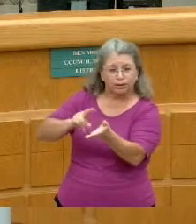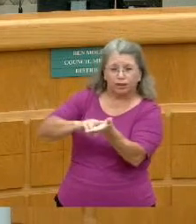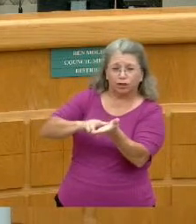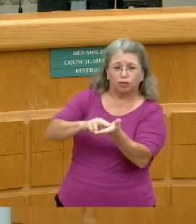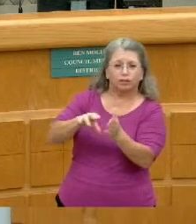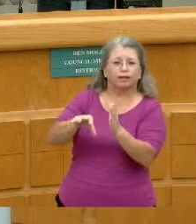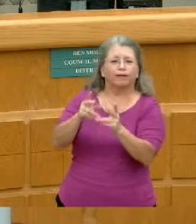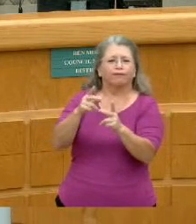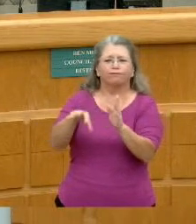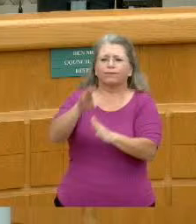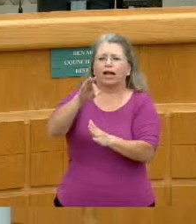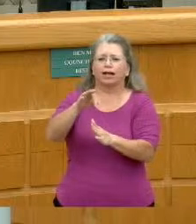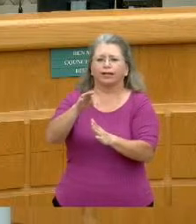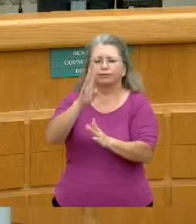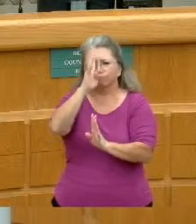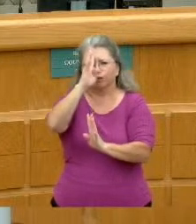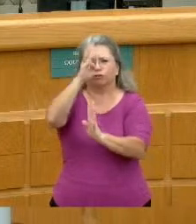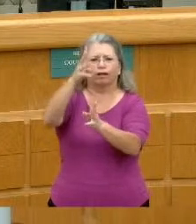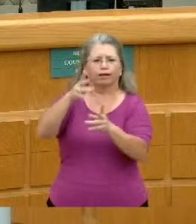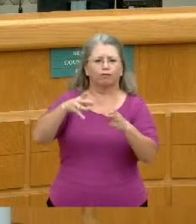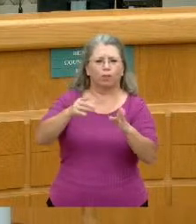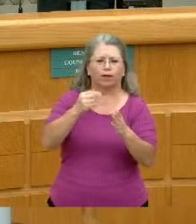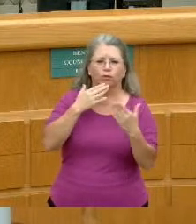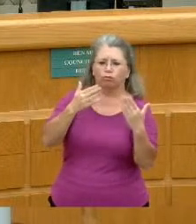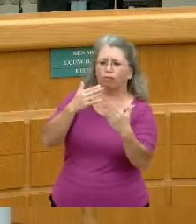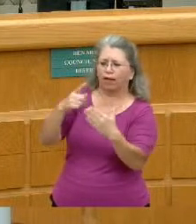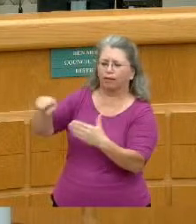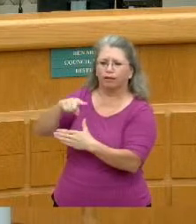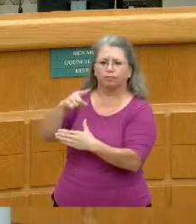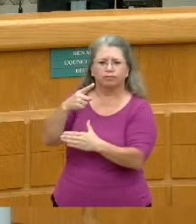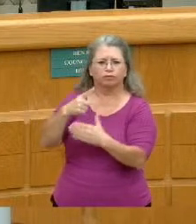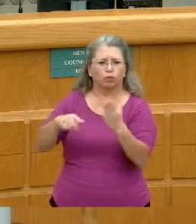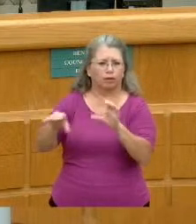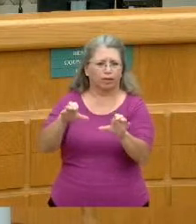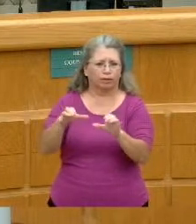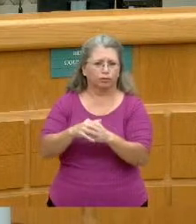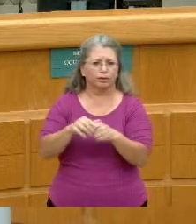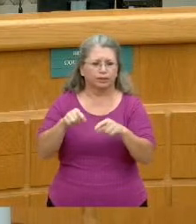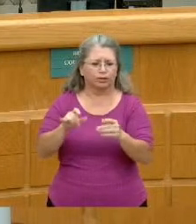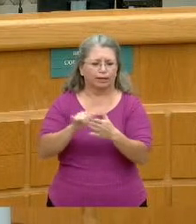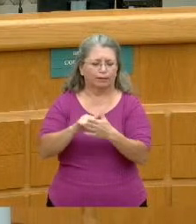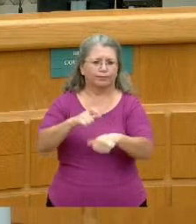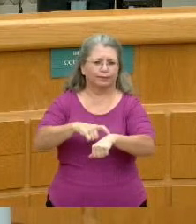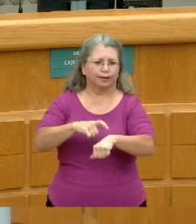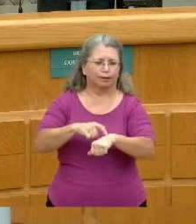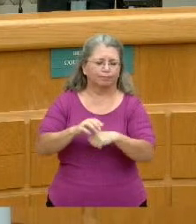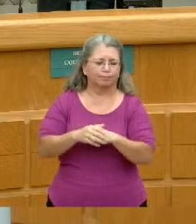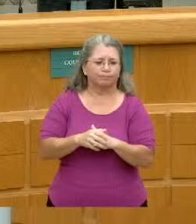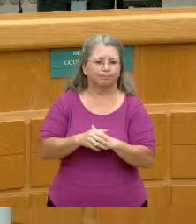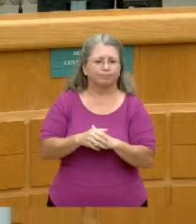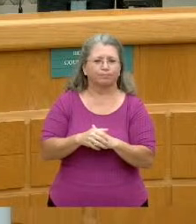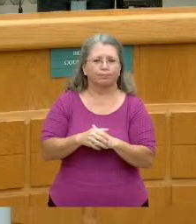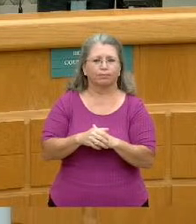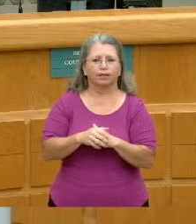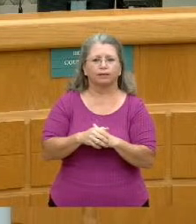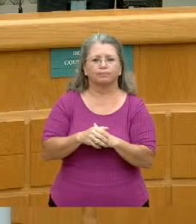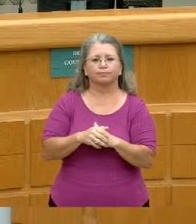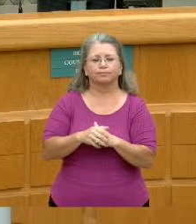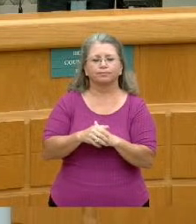generally do, but especially for what they've been doing through this pandemic. The city of Corpus